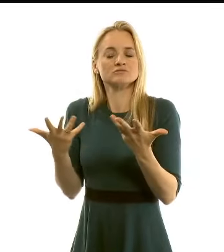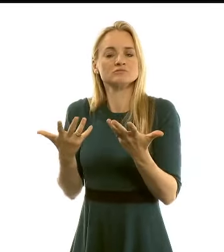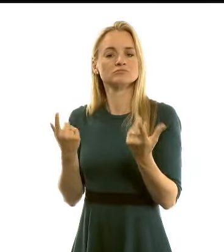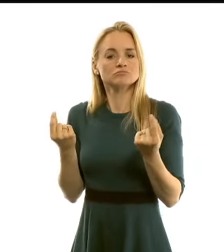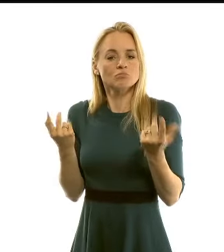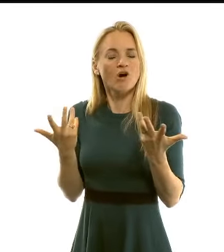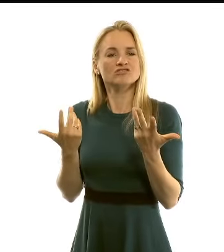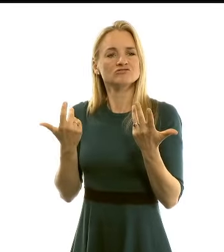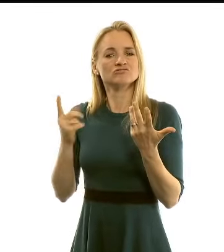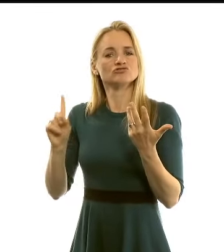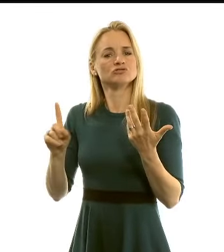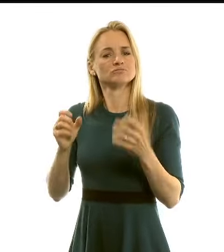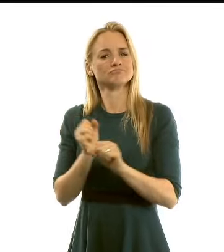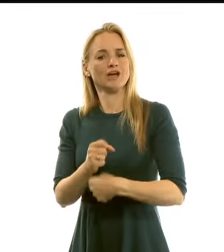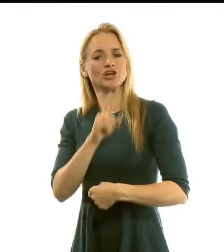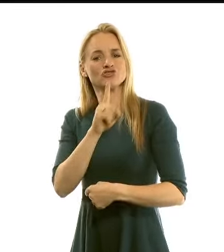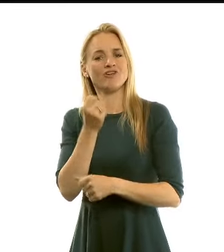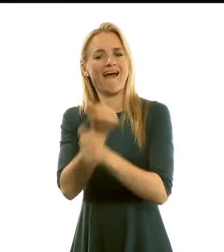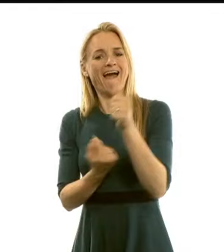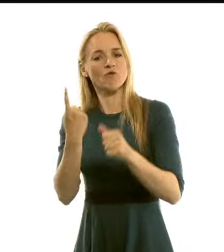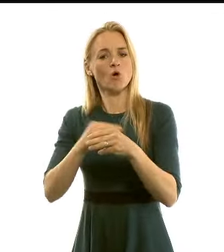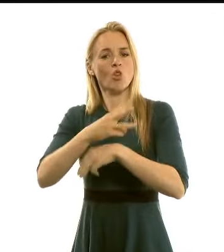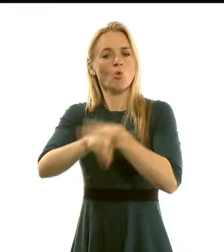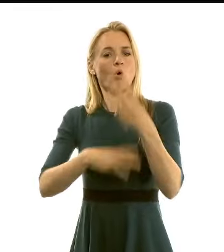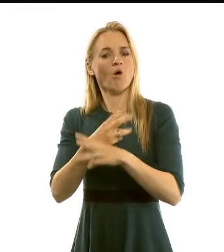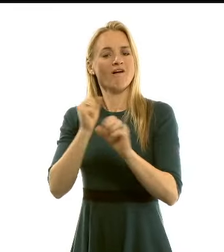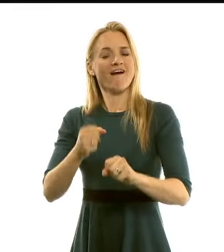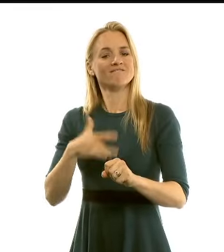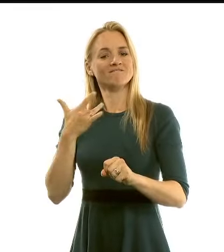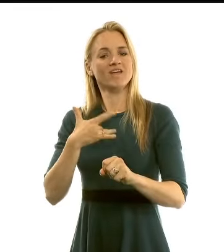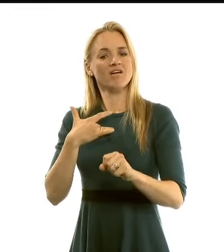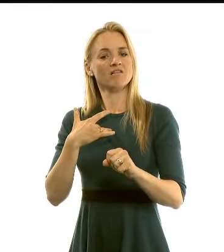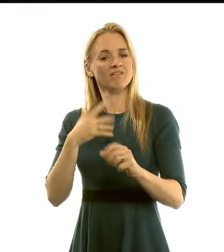feel identified in this birthday cake. LEGO is 90, yay!